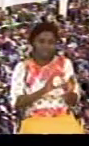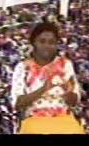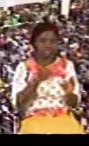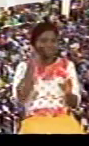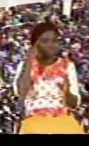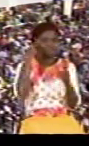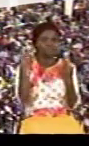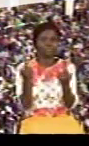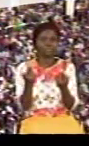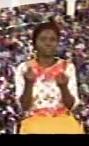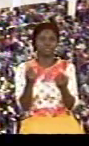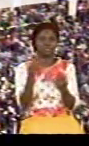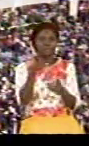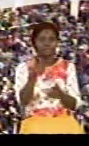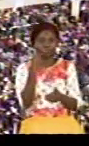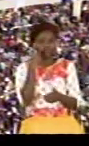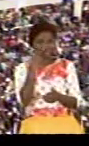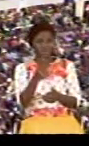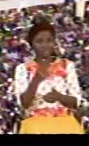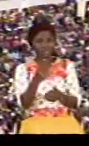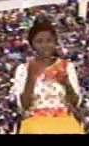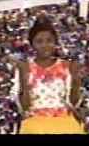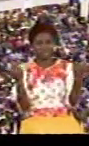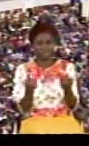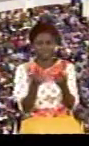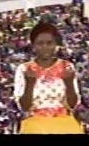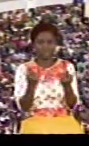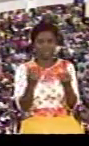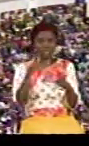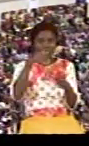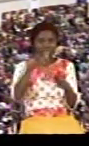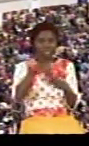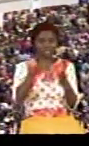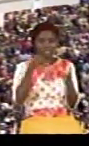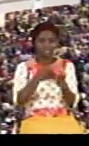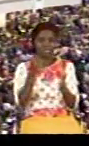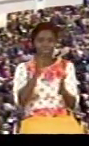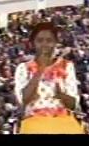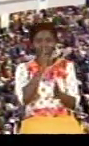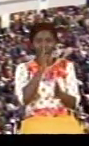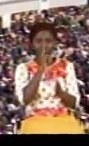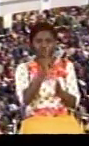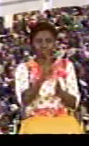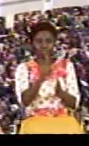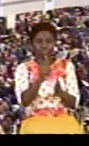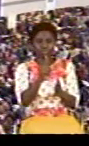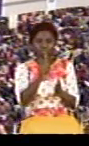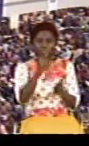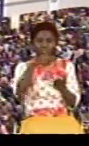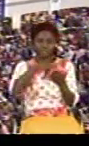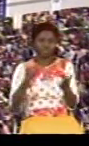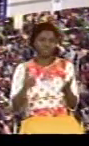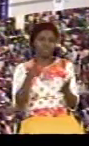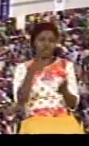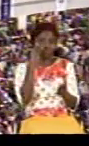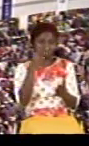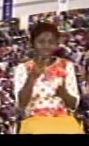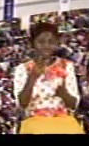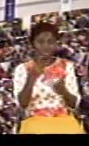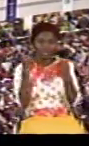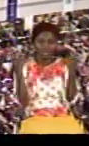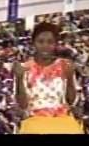true representation. How do you see sin? To repent. You see sin as Satan's agent